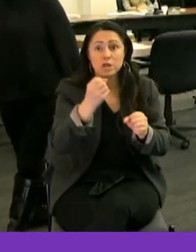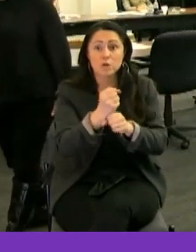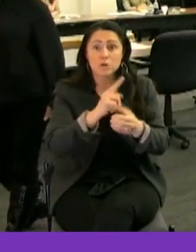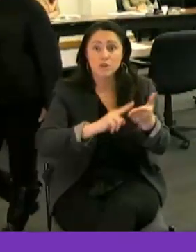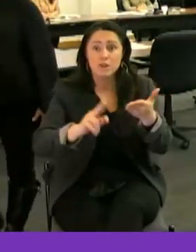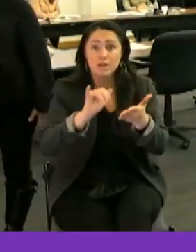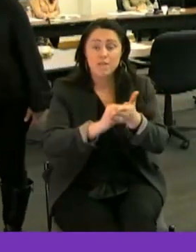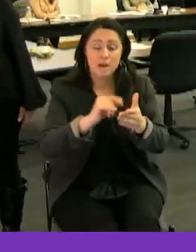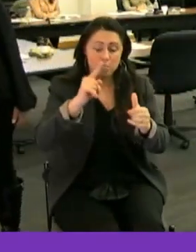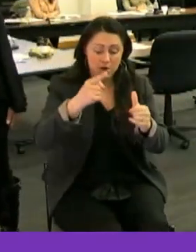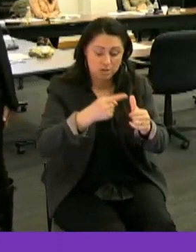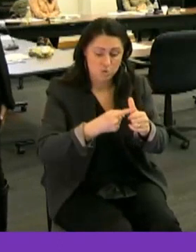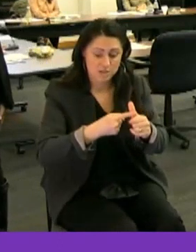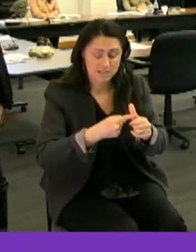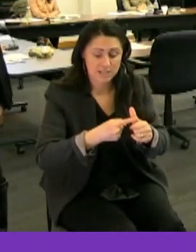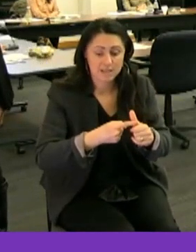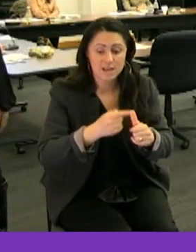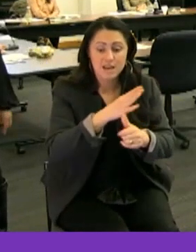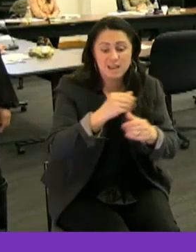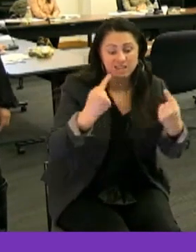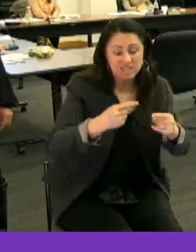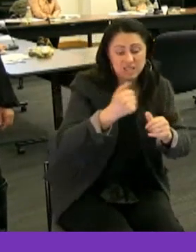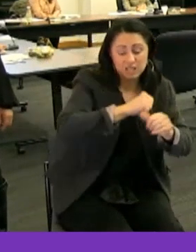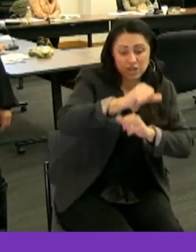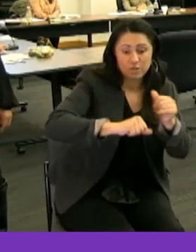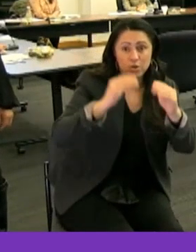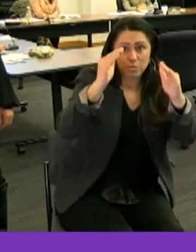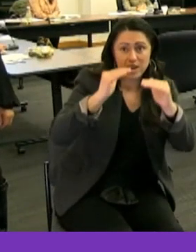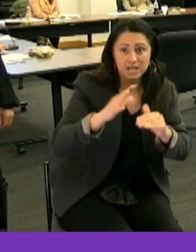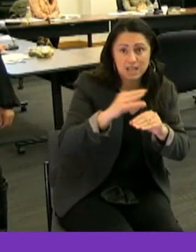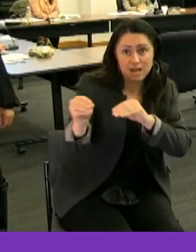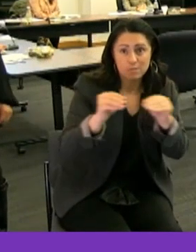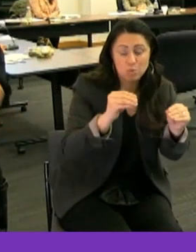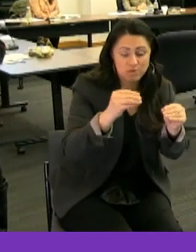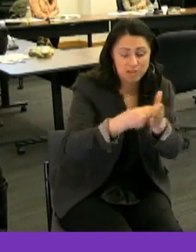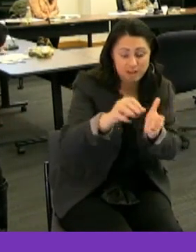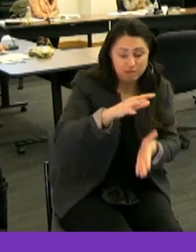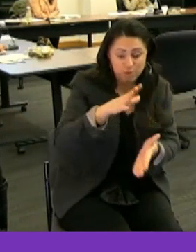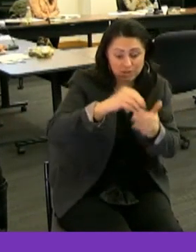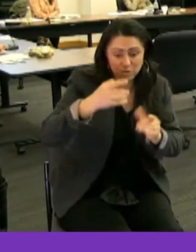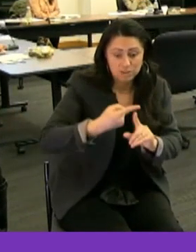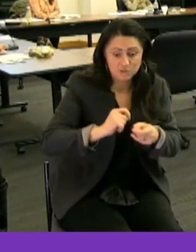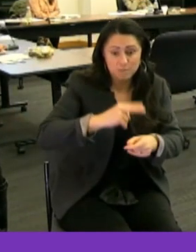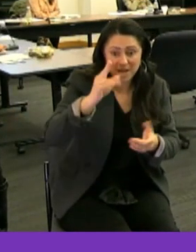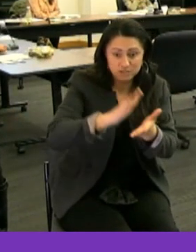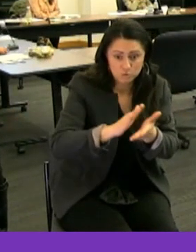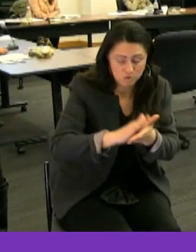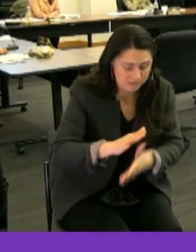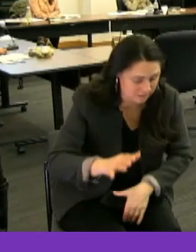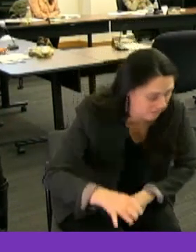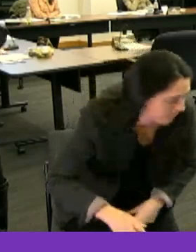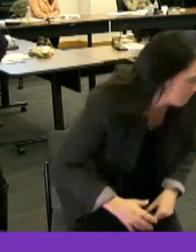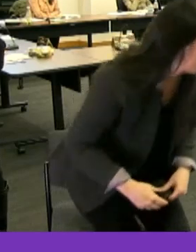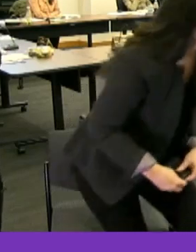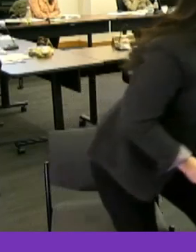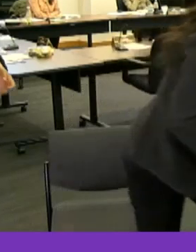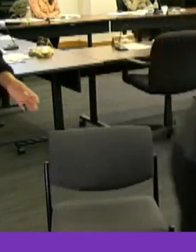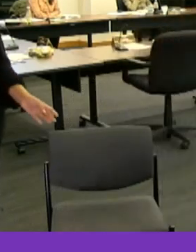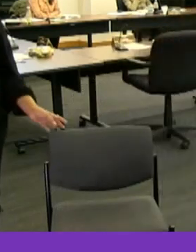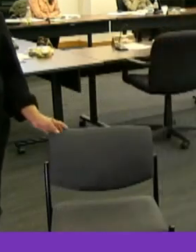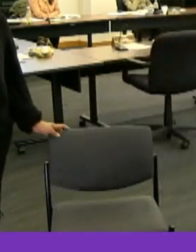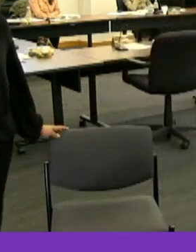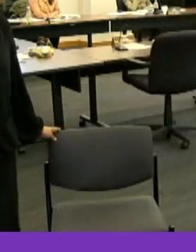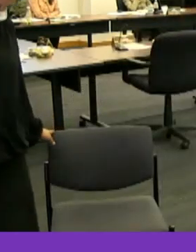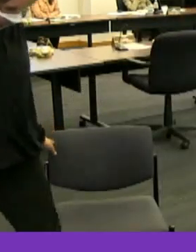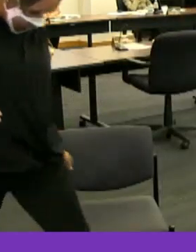that chastising each other, ranking, and moving affluent students from elite high schools. We need to do that. On